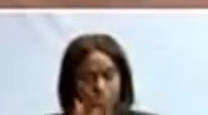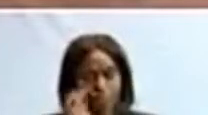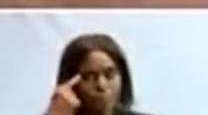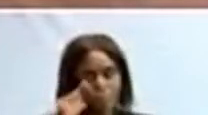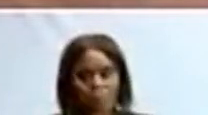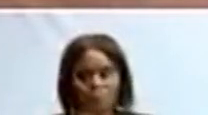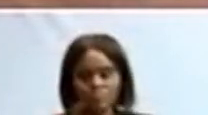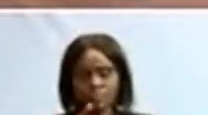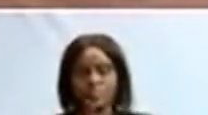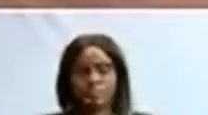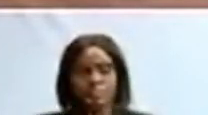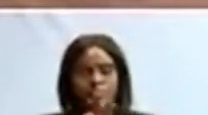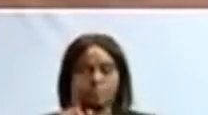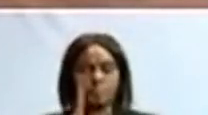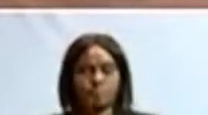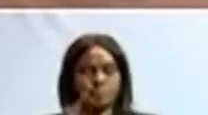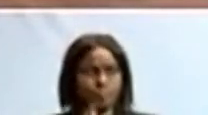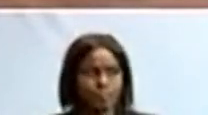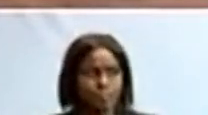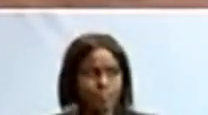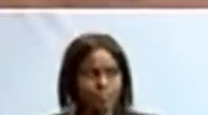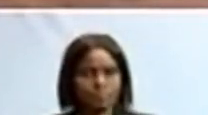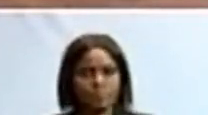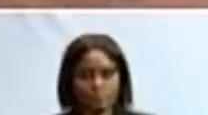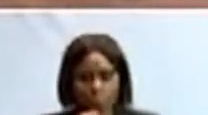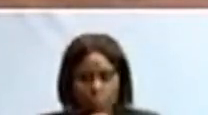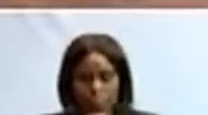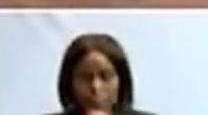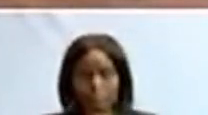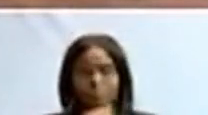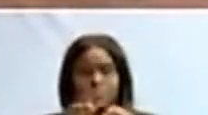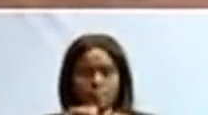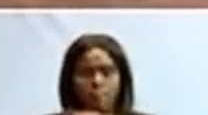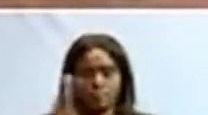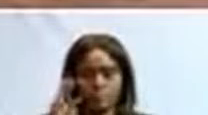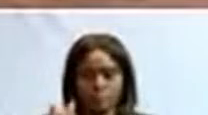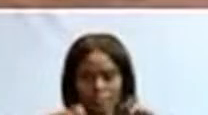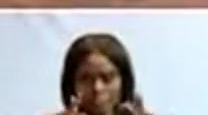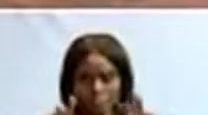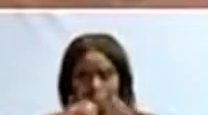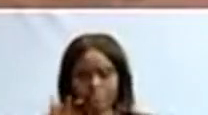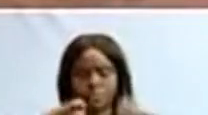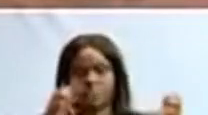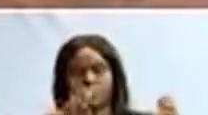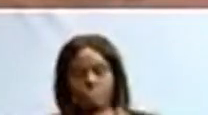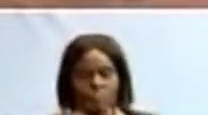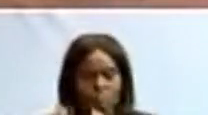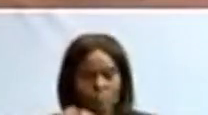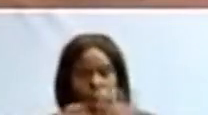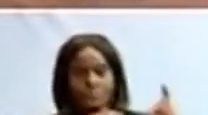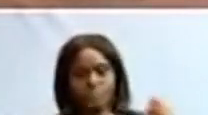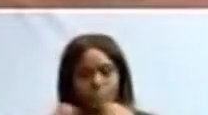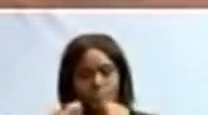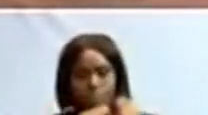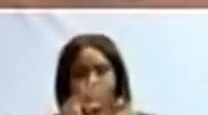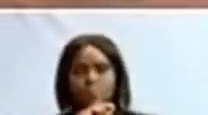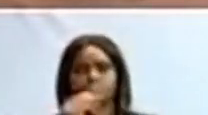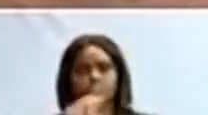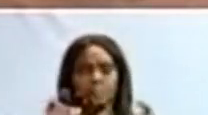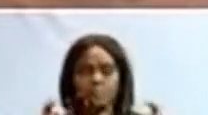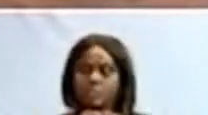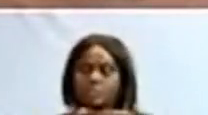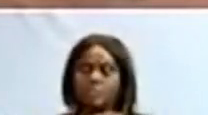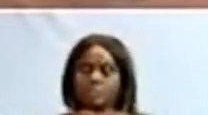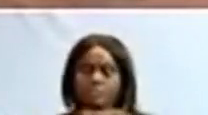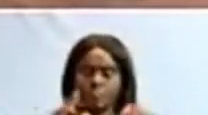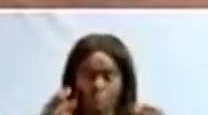for payment to be made by way of bank transfers or checks.